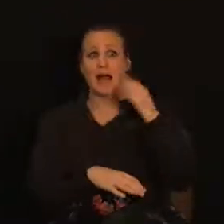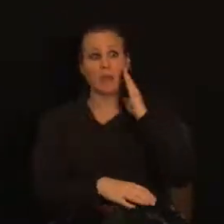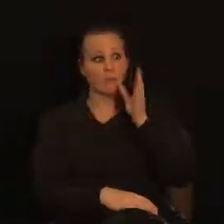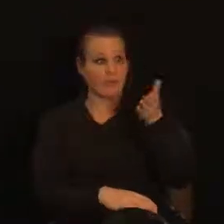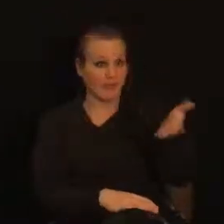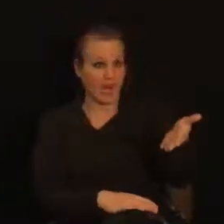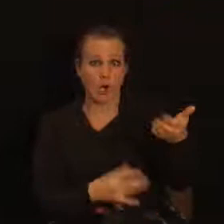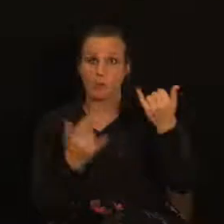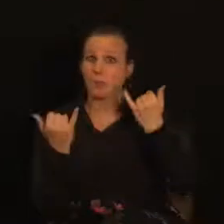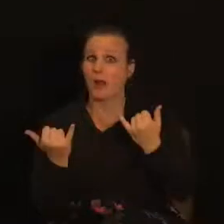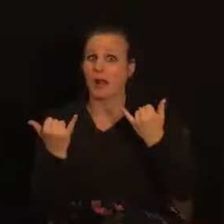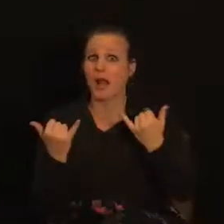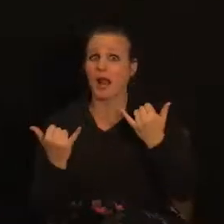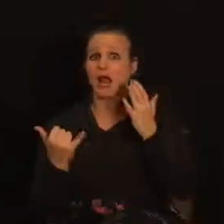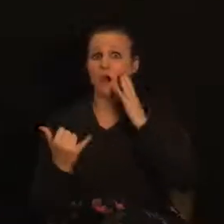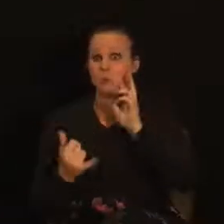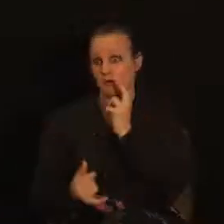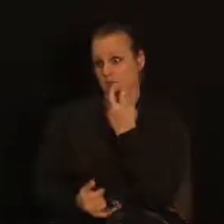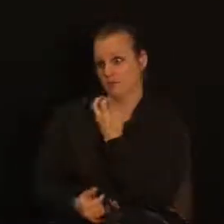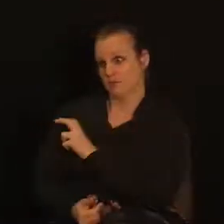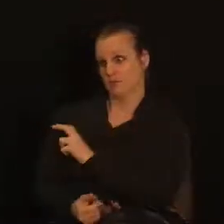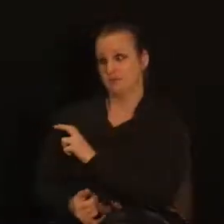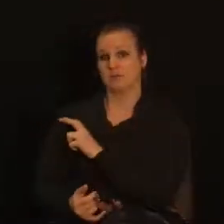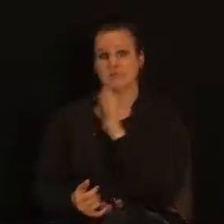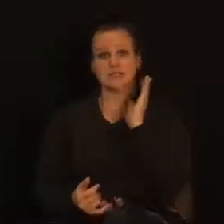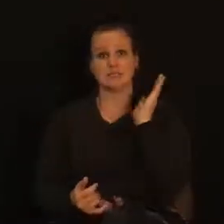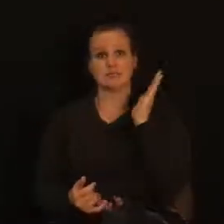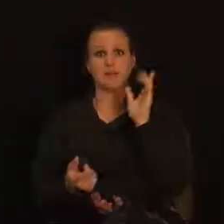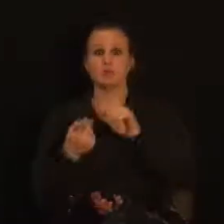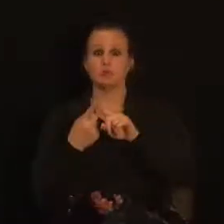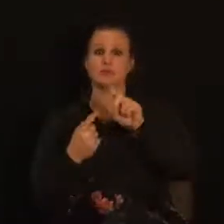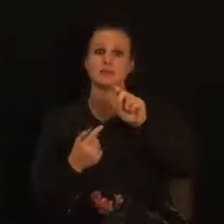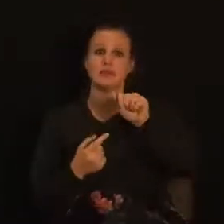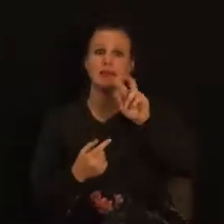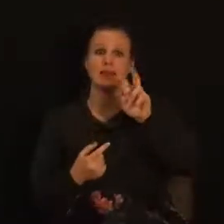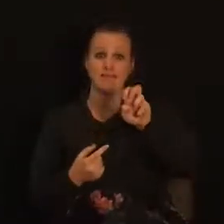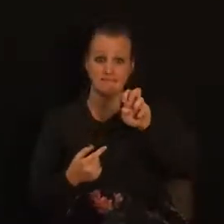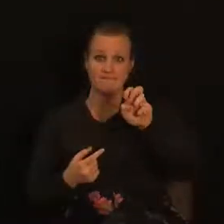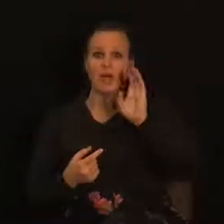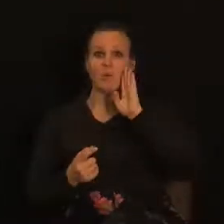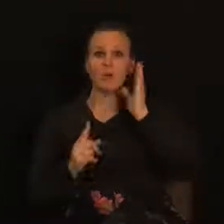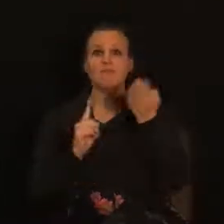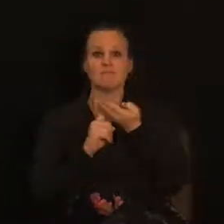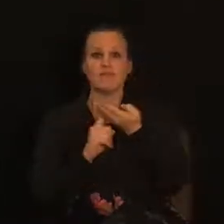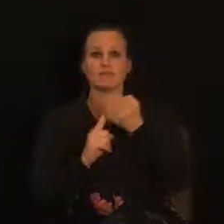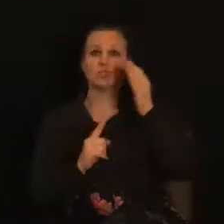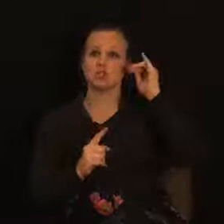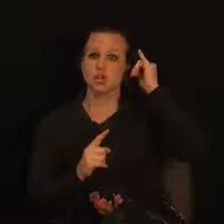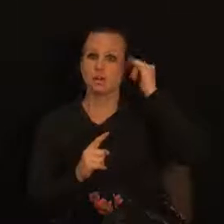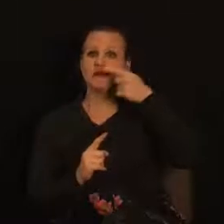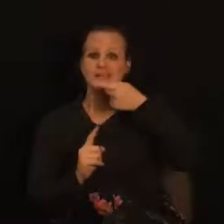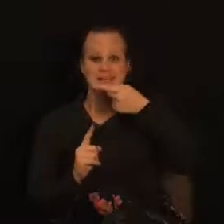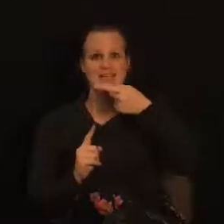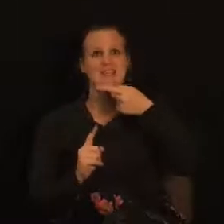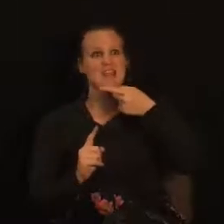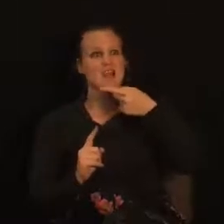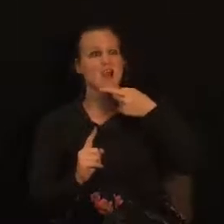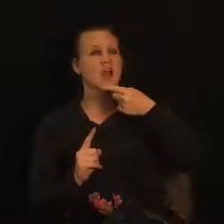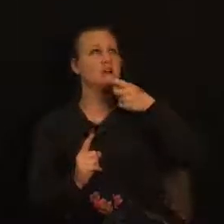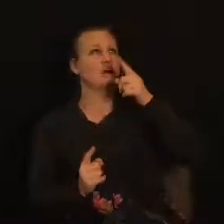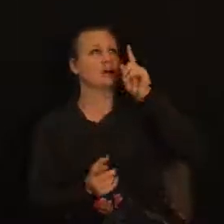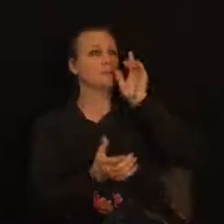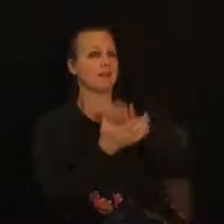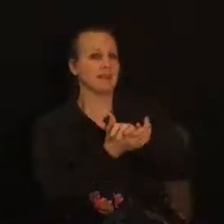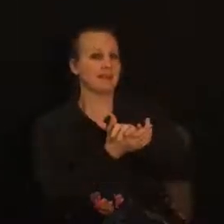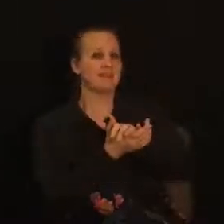to Dave. And I would be, you know, I would have convinced Jamie. He buys into my harebrained schemes all